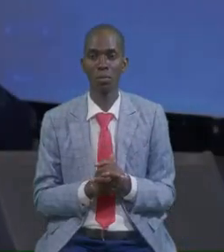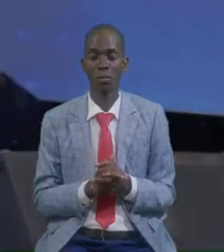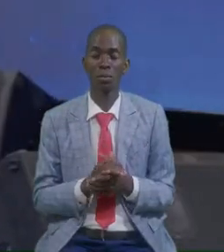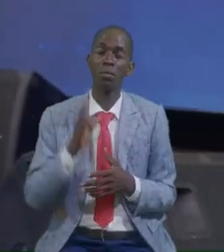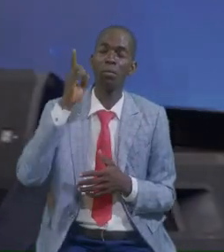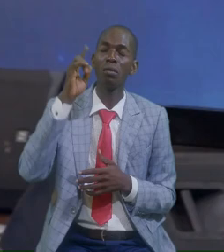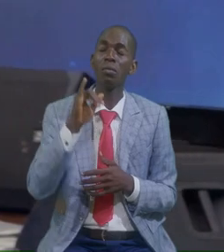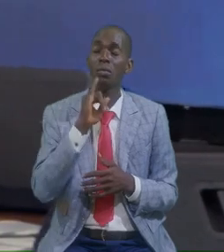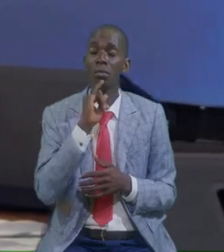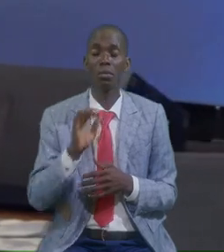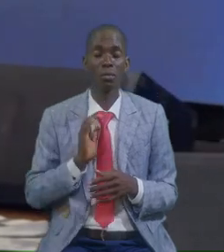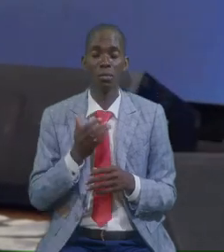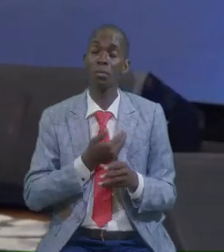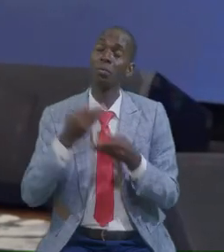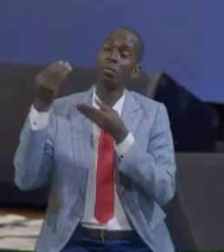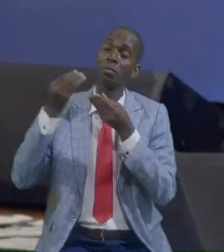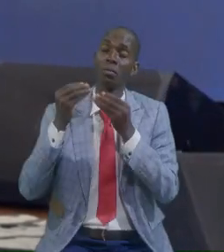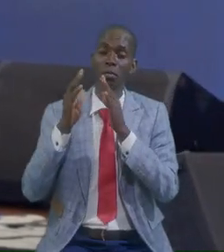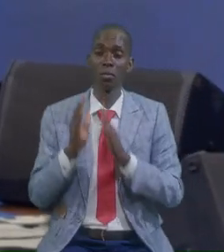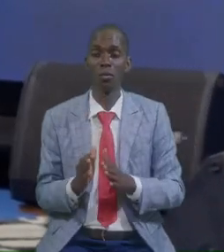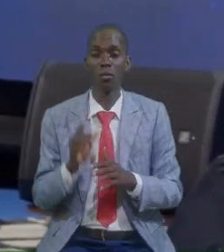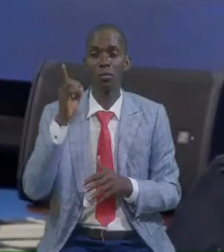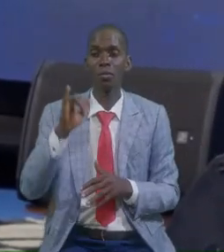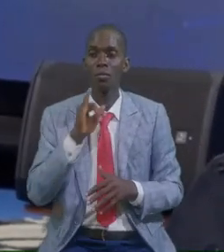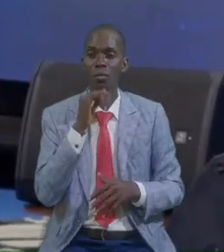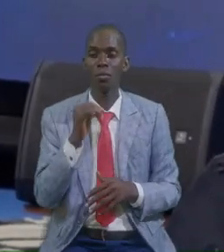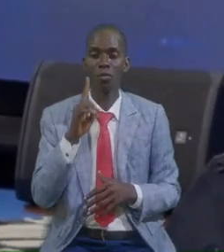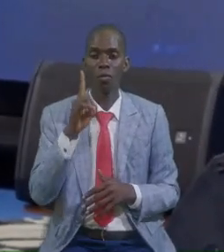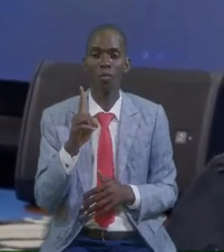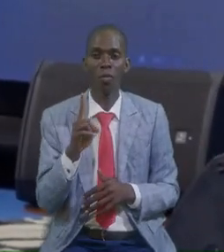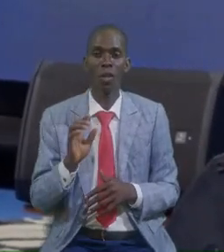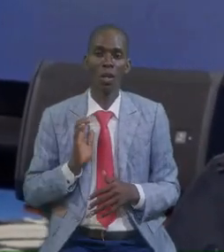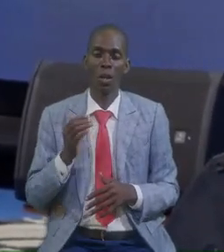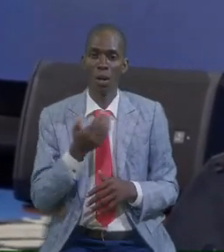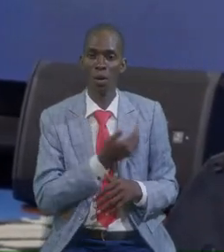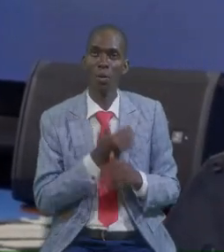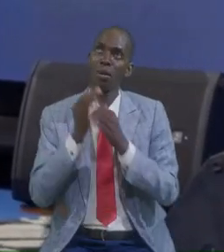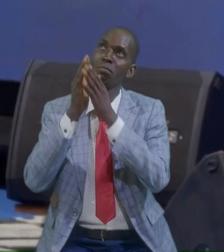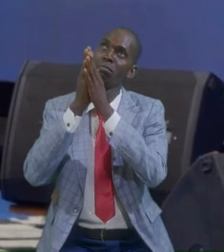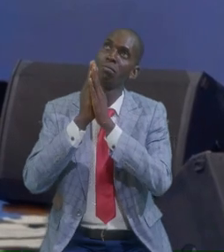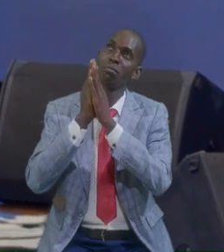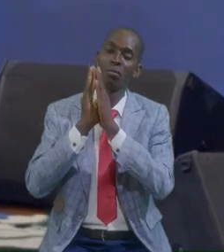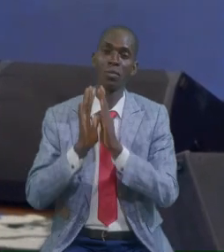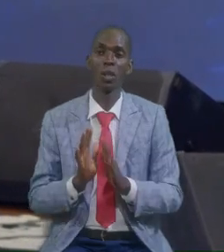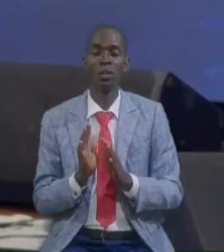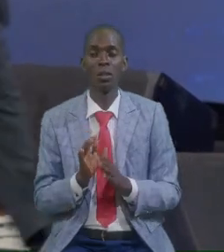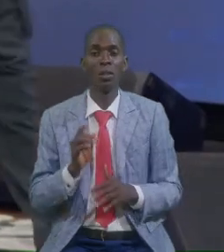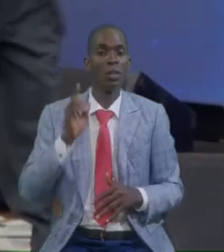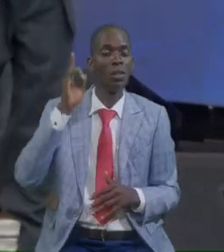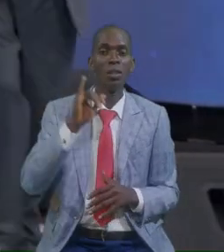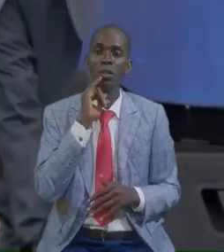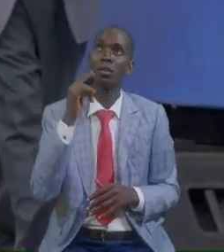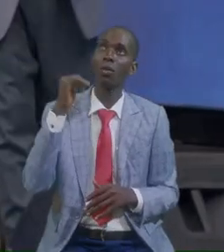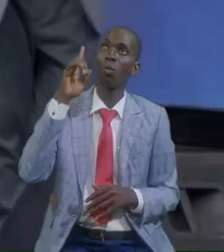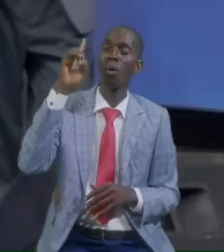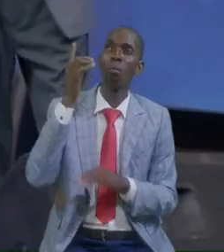our mediator. He is the one, our intercessor. He's the one pleading for